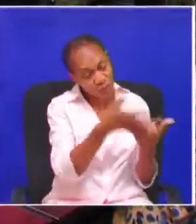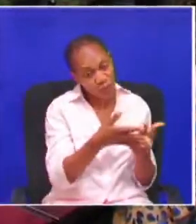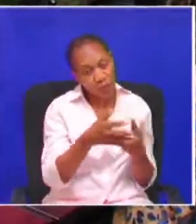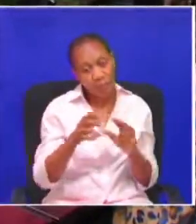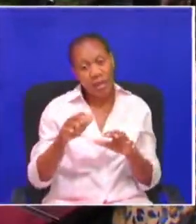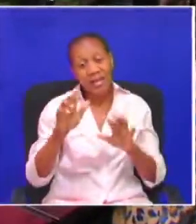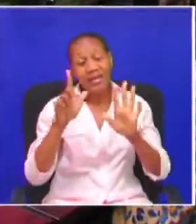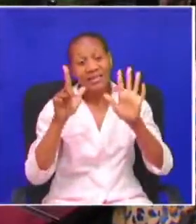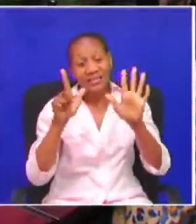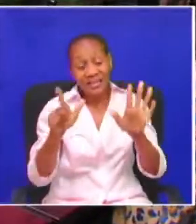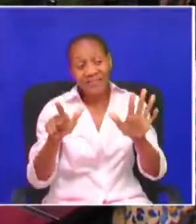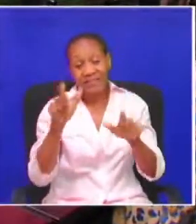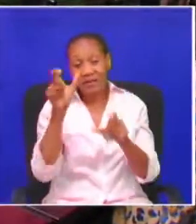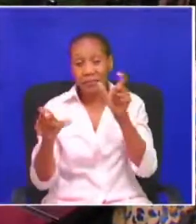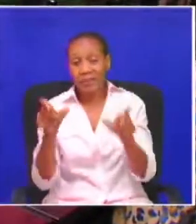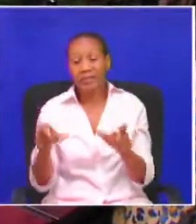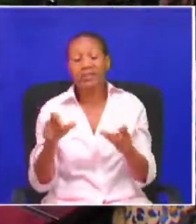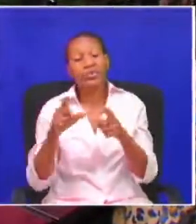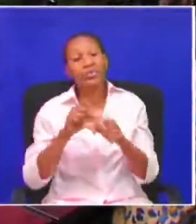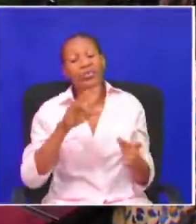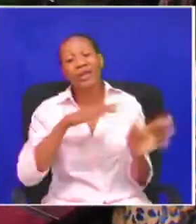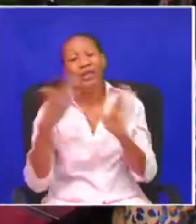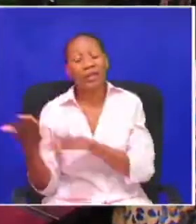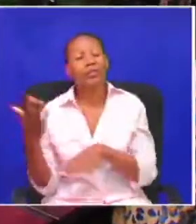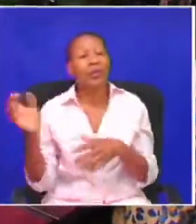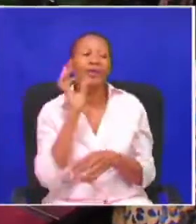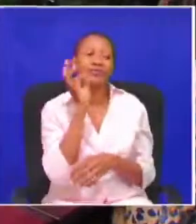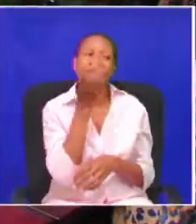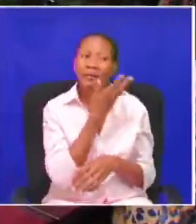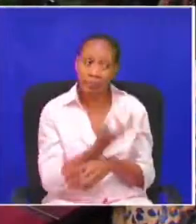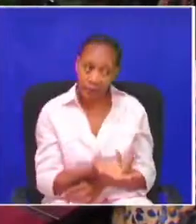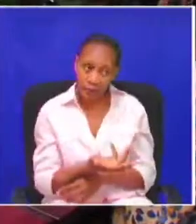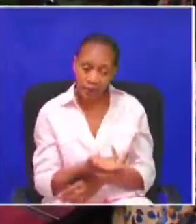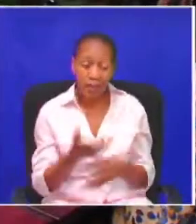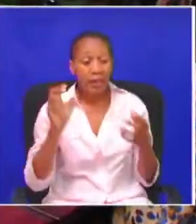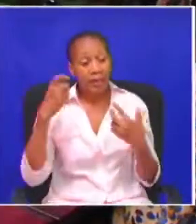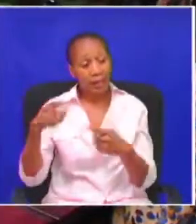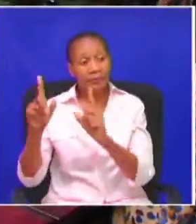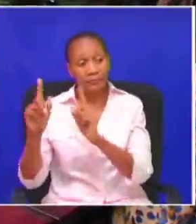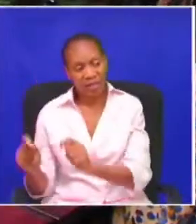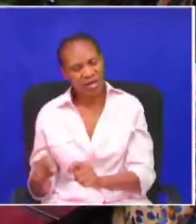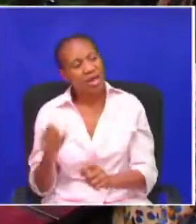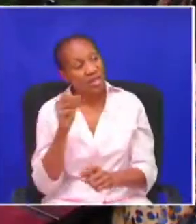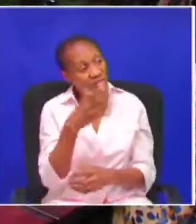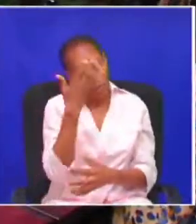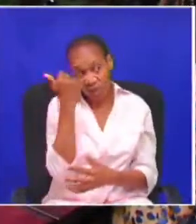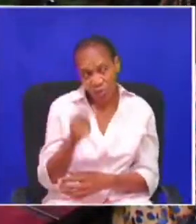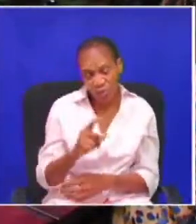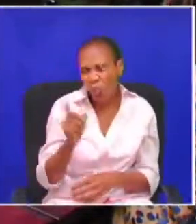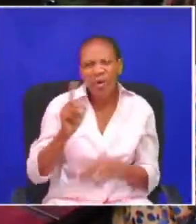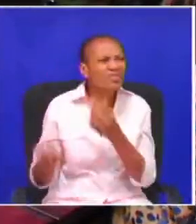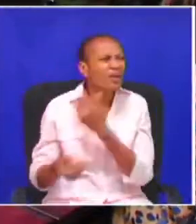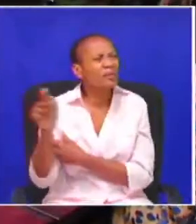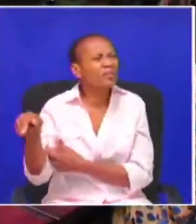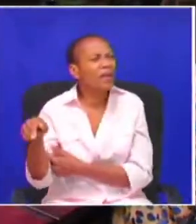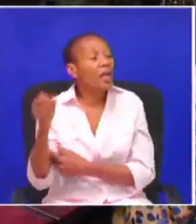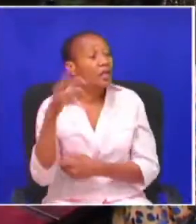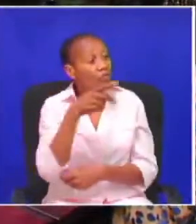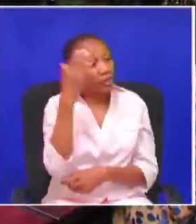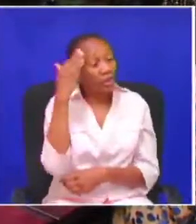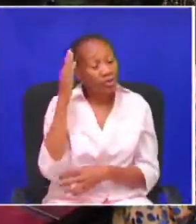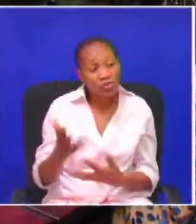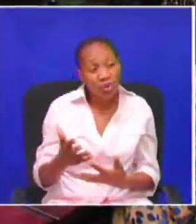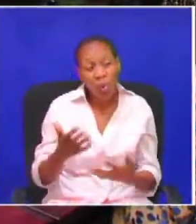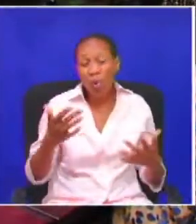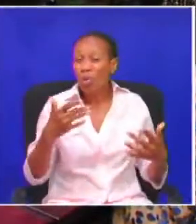young persons at Better Life in Philippi, Cape Town. If not, what is the position in this regard? If so, whether he is